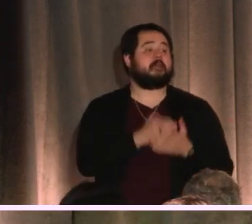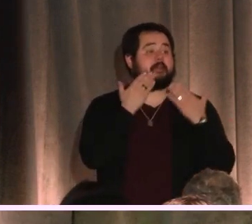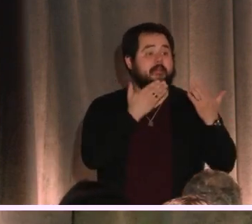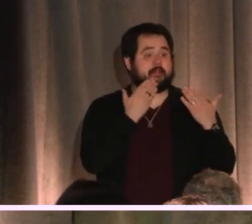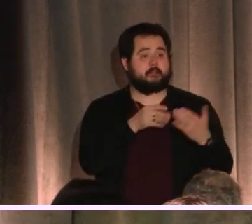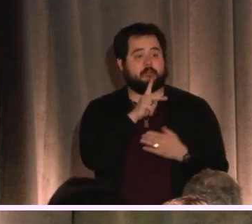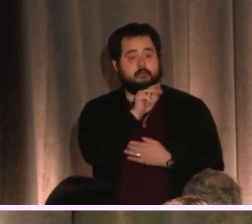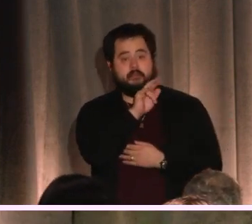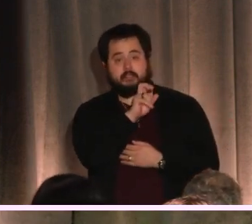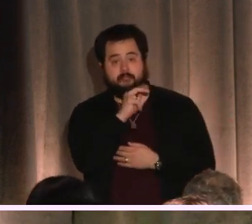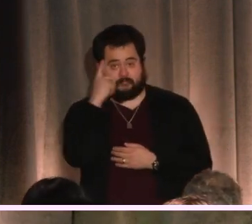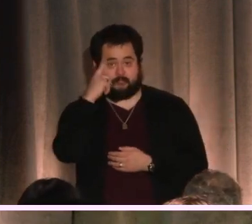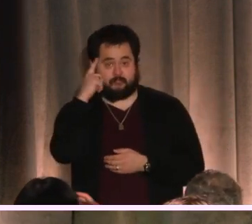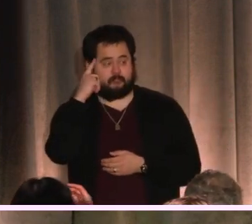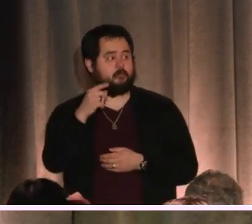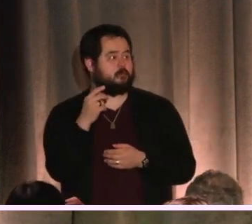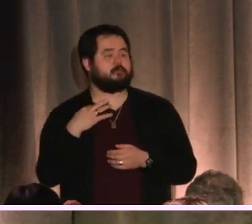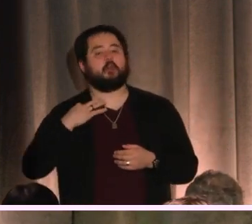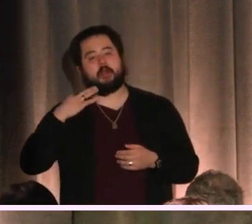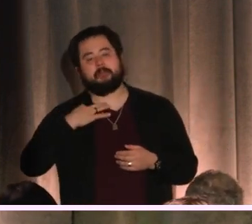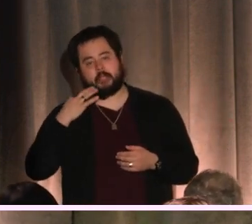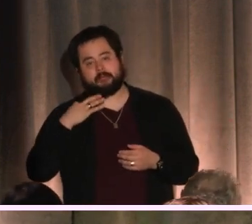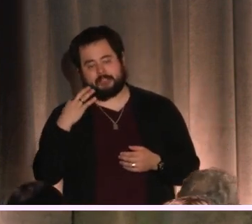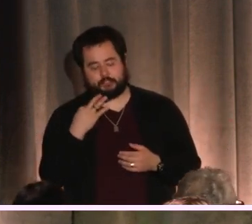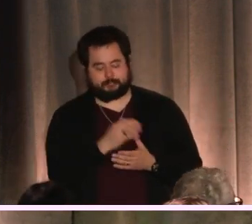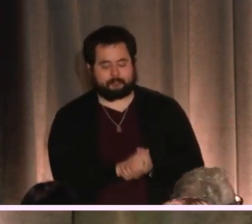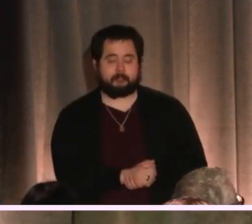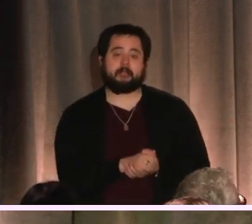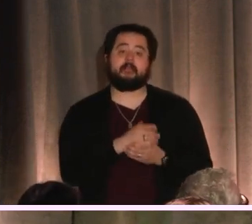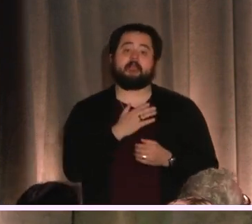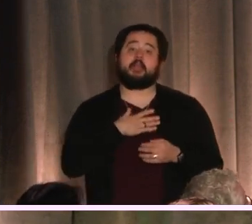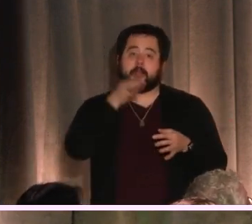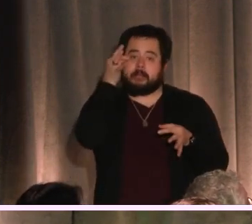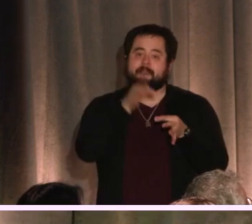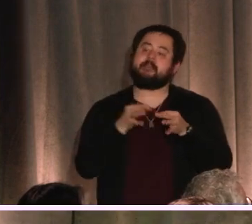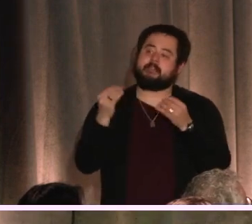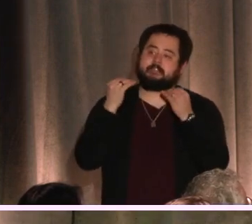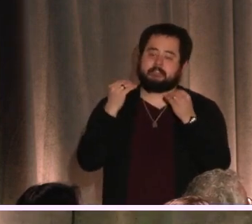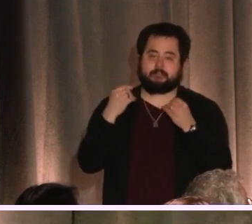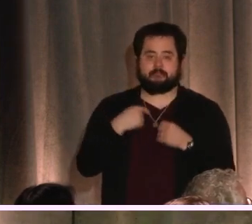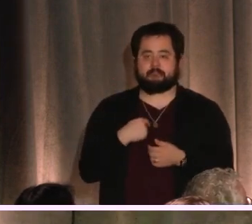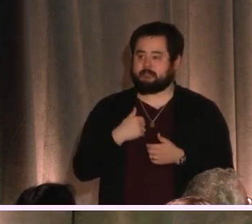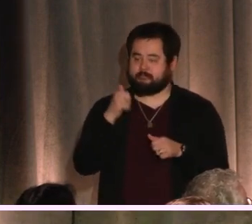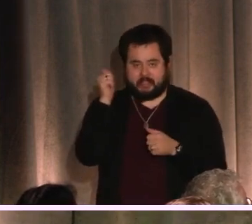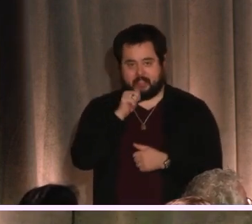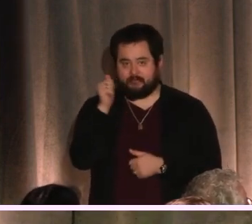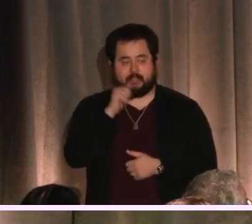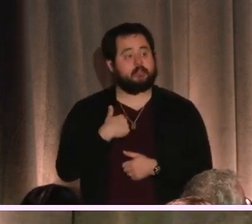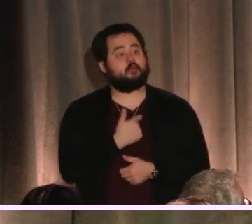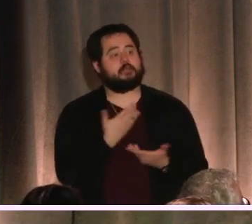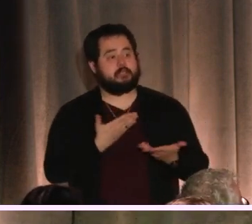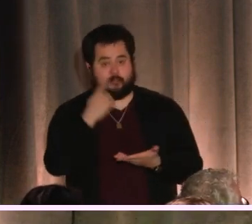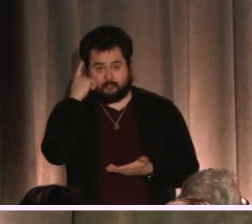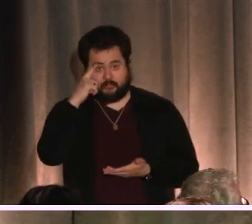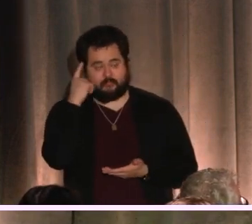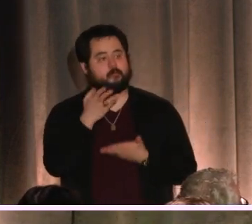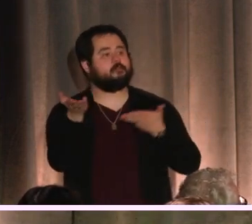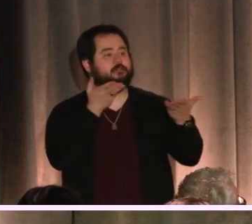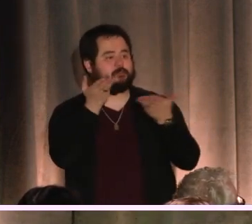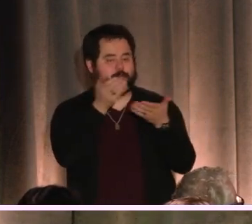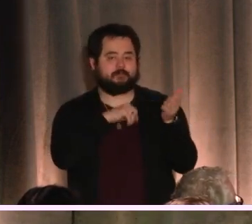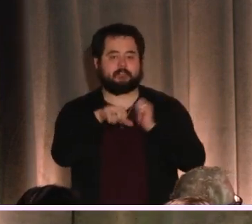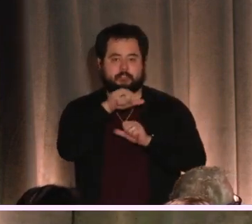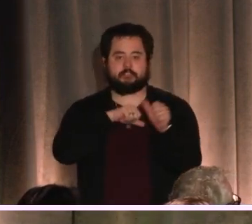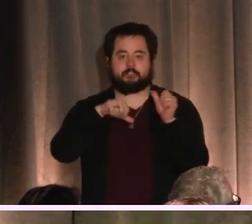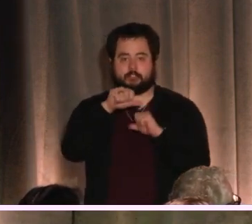the nomination. My faith teaches me in life we are here to be of service to one another, to meet people where